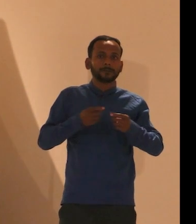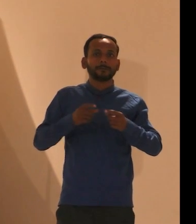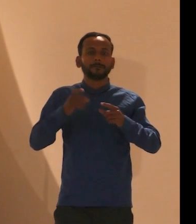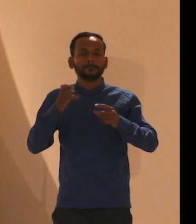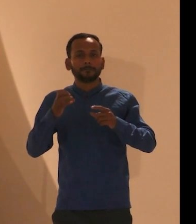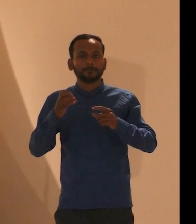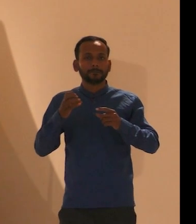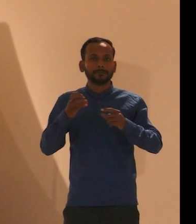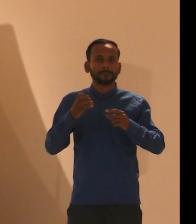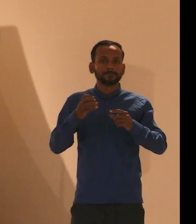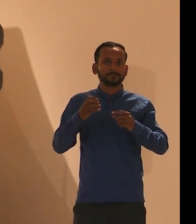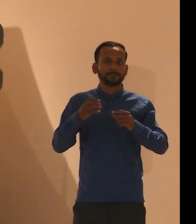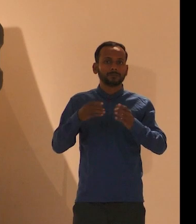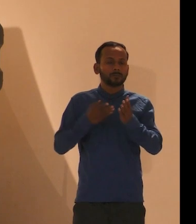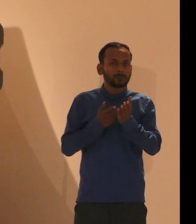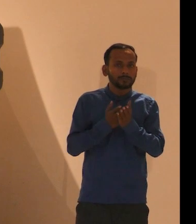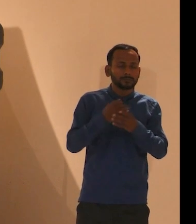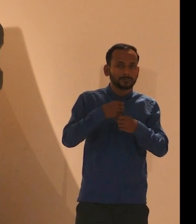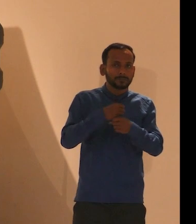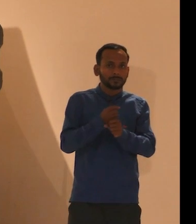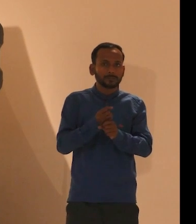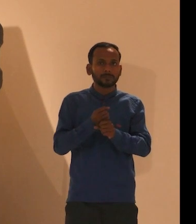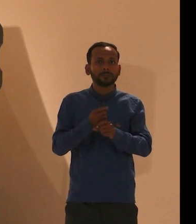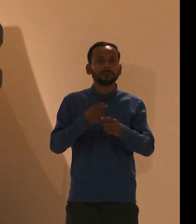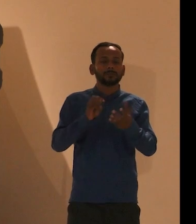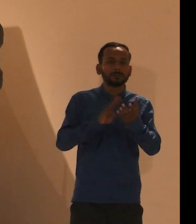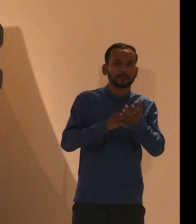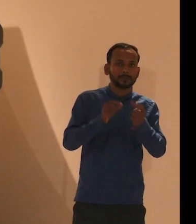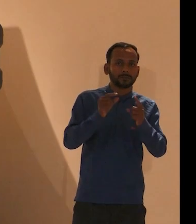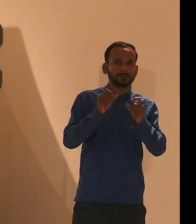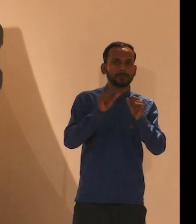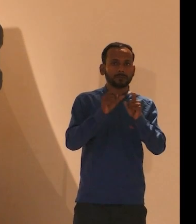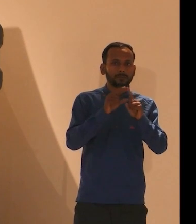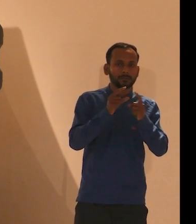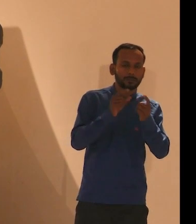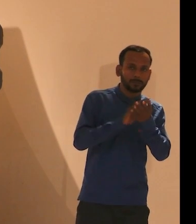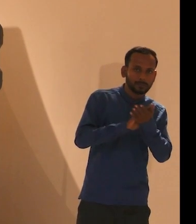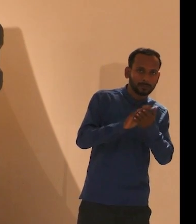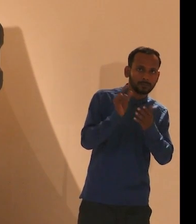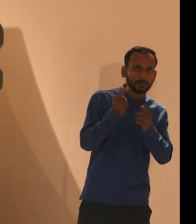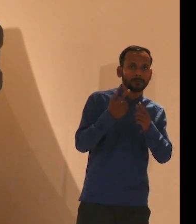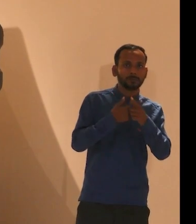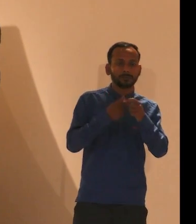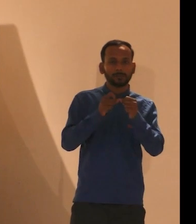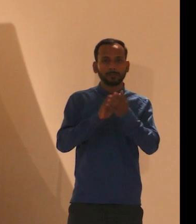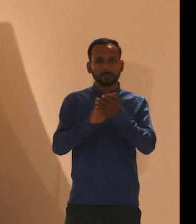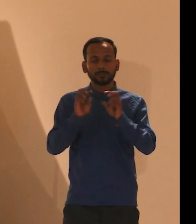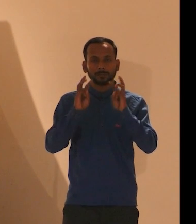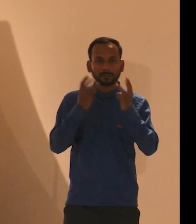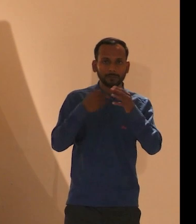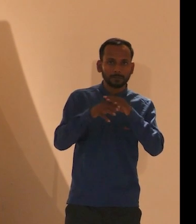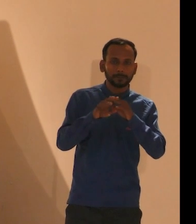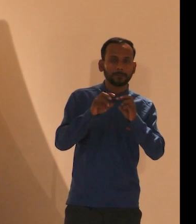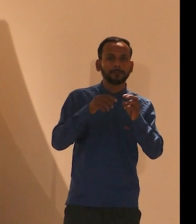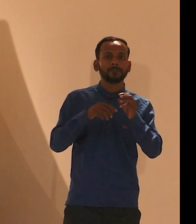contemporaneity through the creative project, which is Madhuja Mukherjee's, which was also Madhuja talked about yesterday. And this exhibition, this